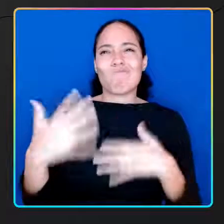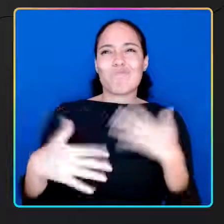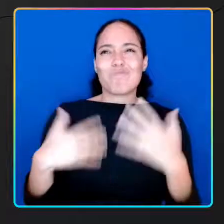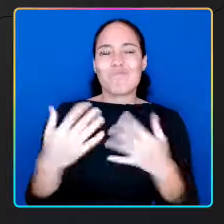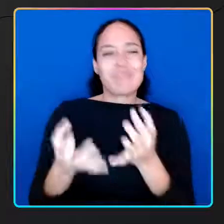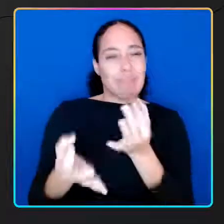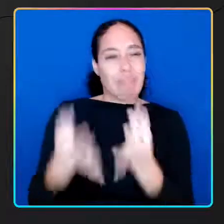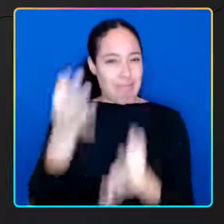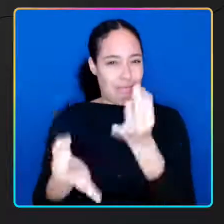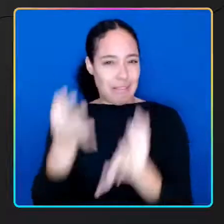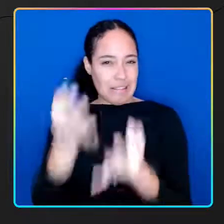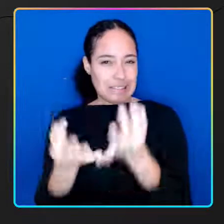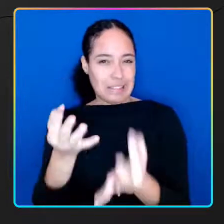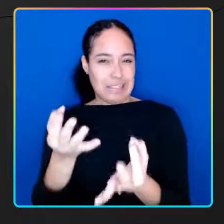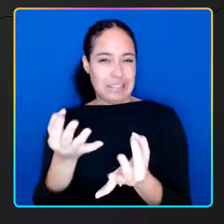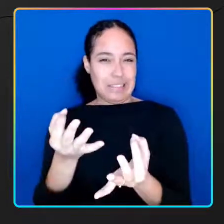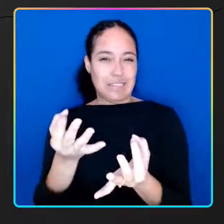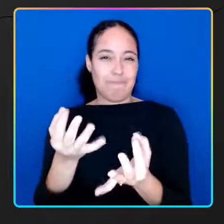ethical,